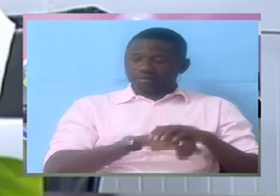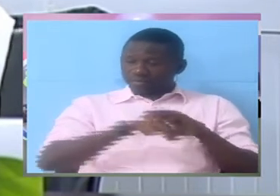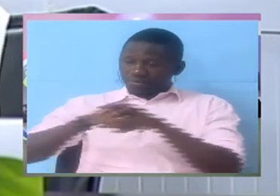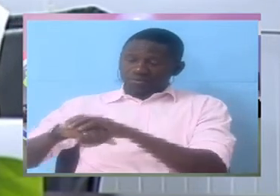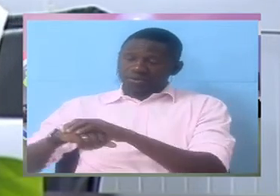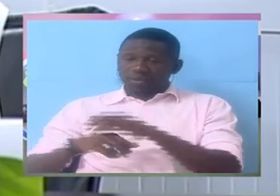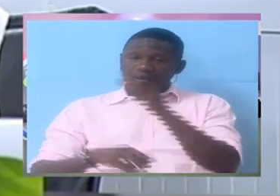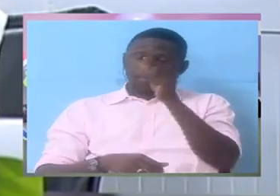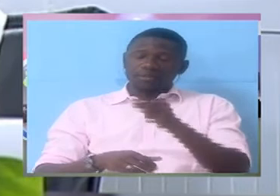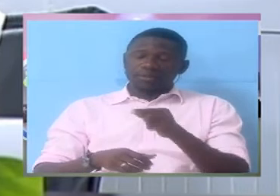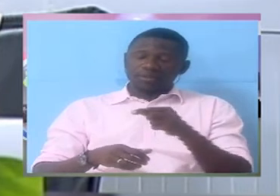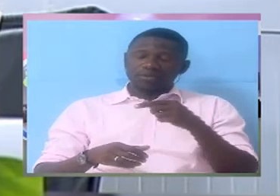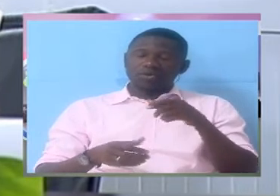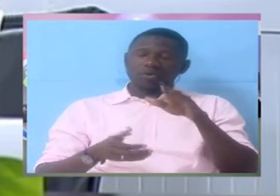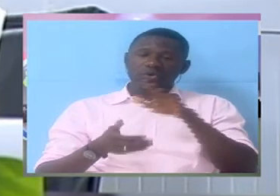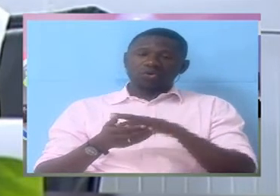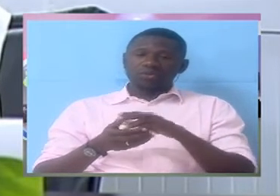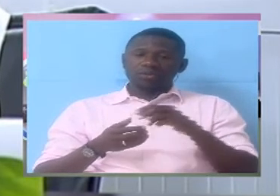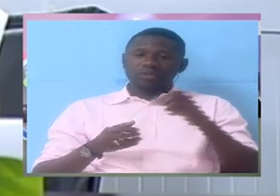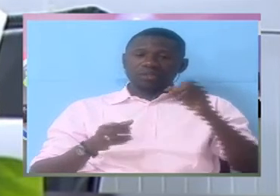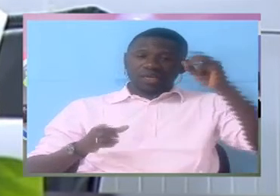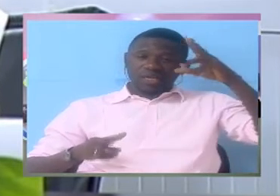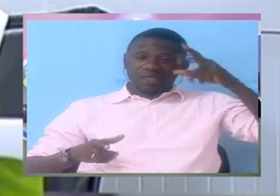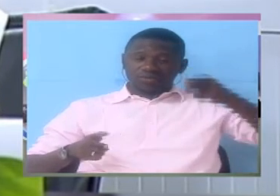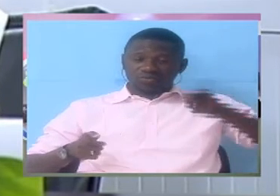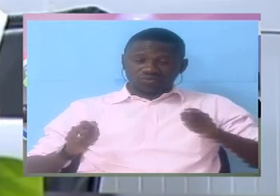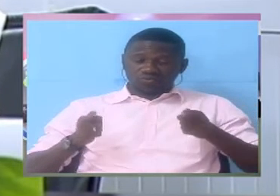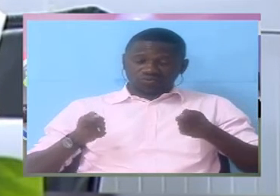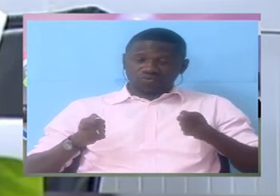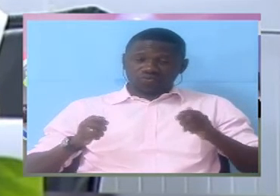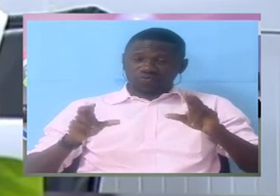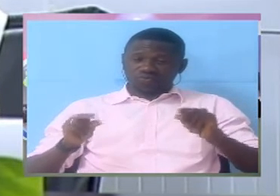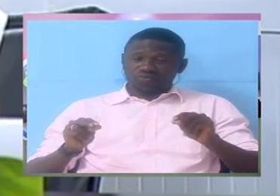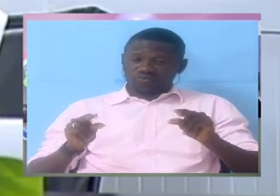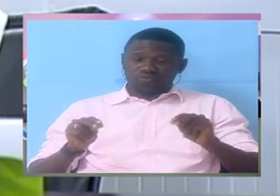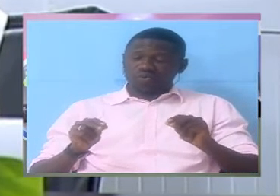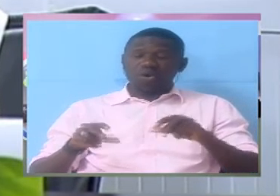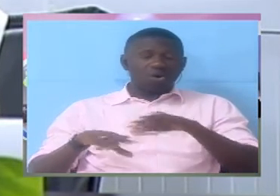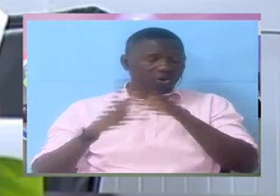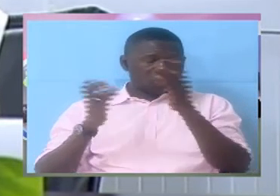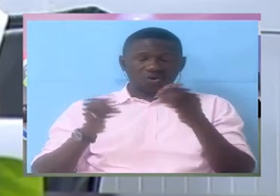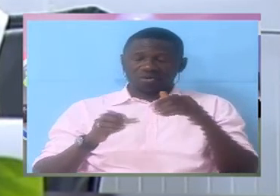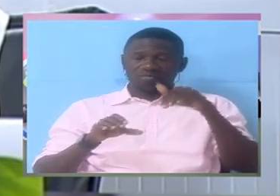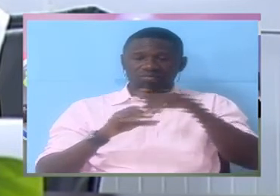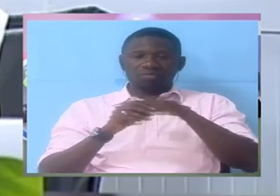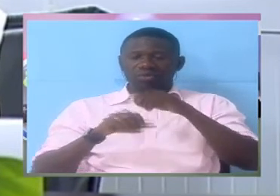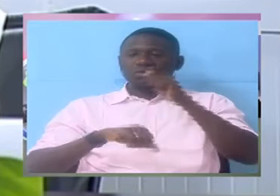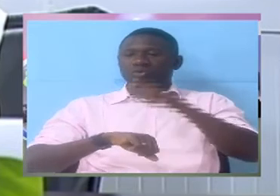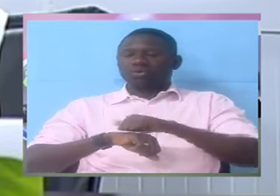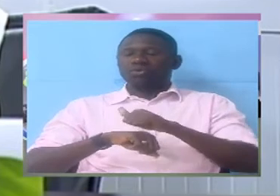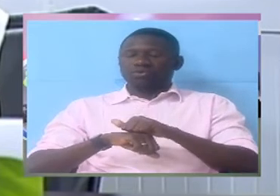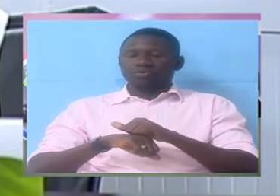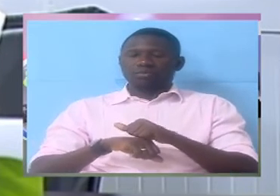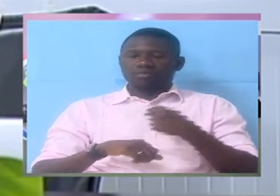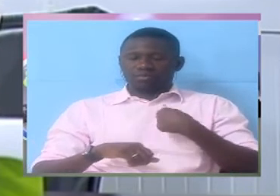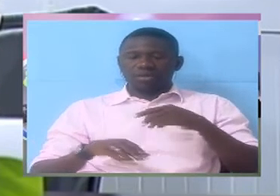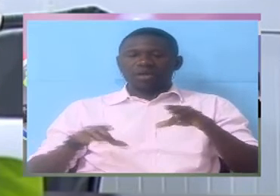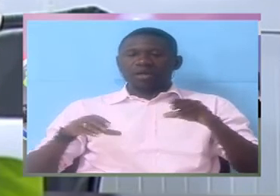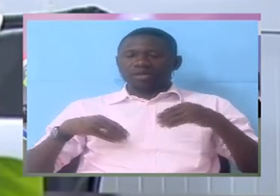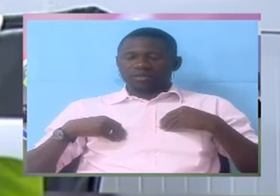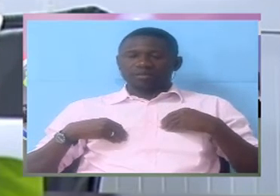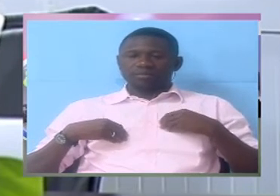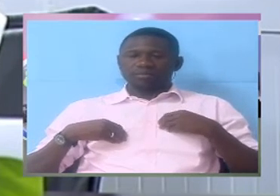electrical are all torture. Ka mo masi kurangula wulu be mu tajire yalti. I have accepted lead